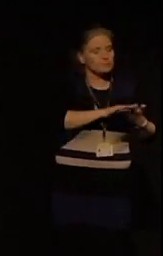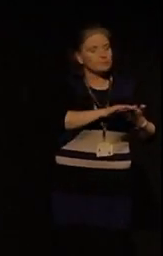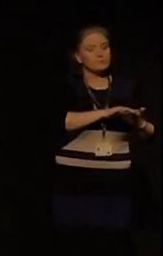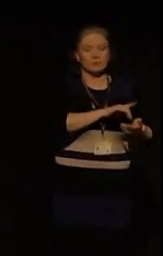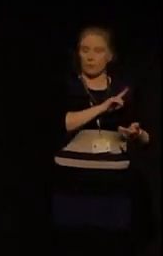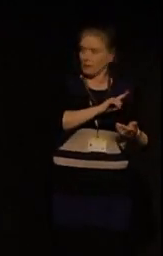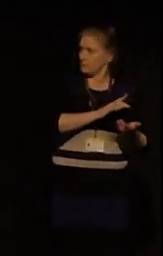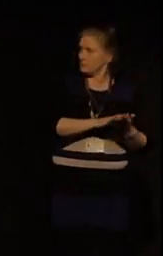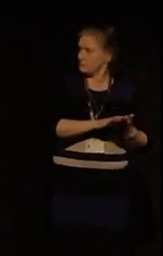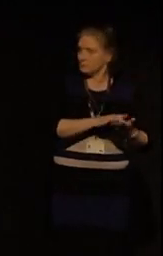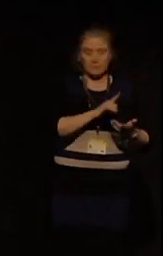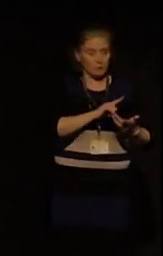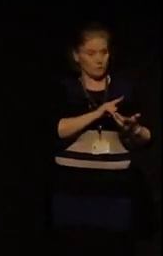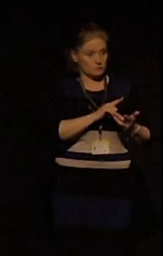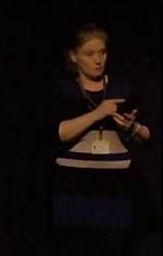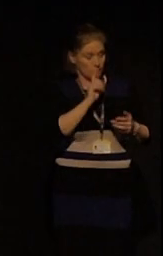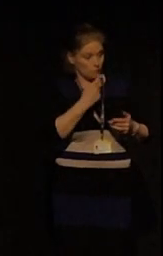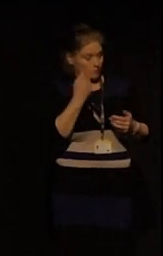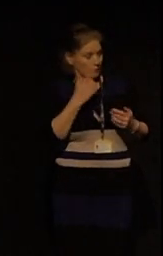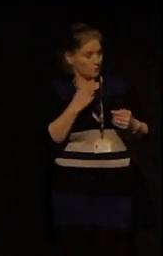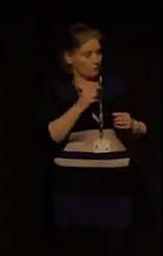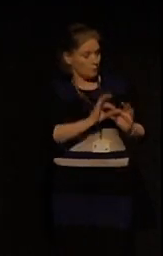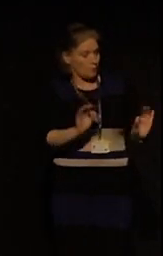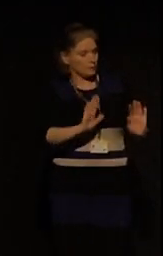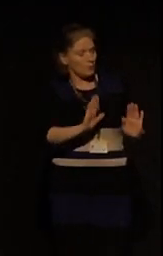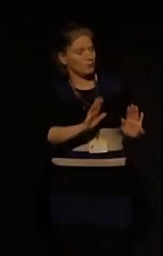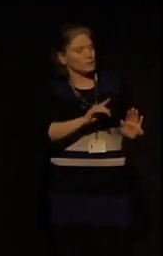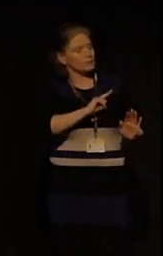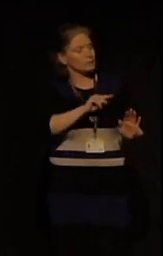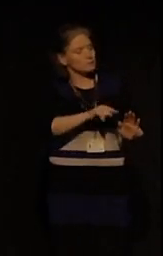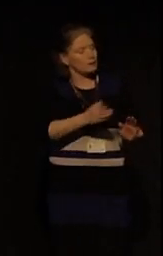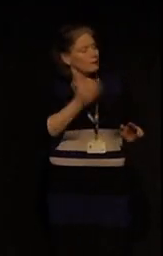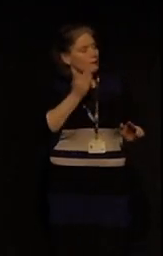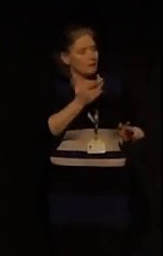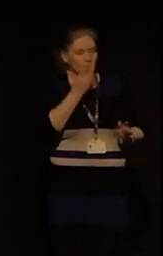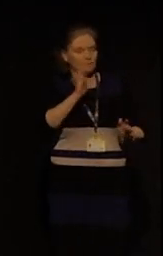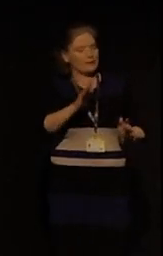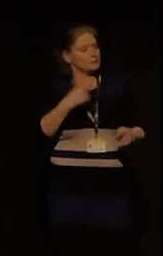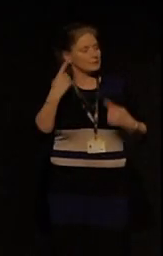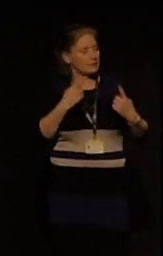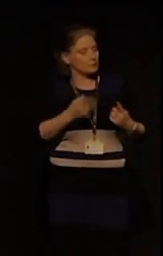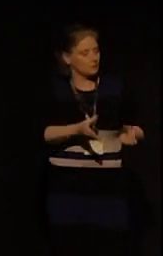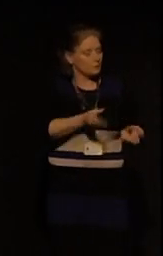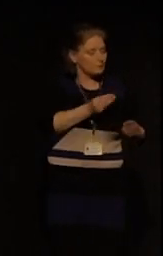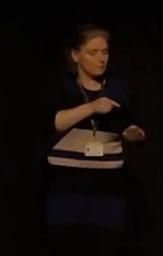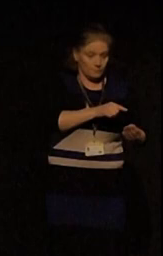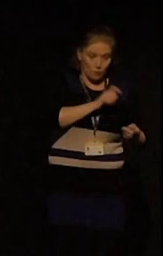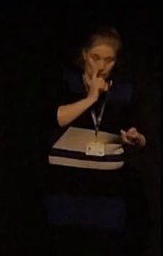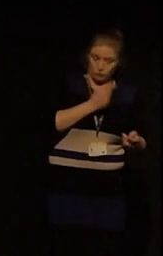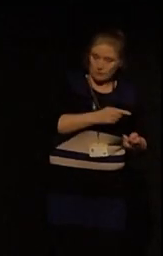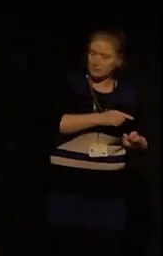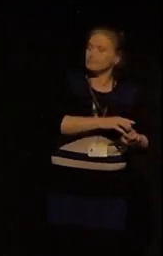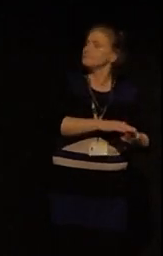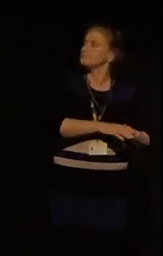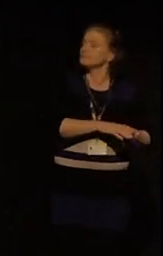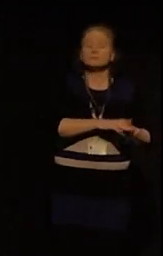is it wasn't quiet to the rat. They were hearing the phantom sound of tinnitus, so they thought they were supposed to stop licking. We